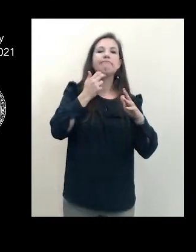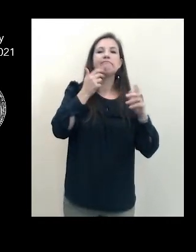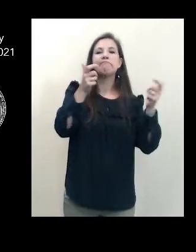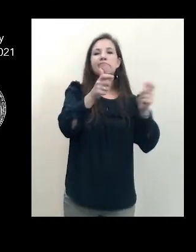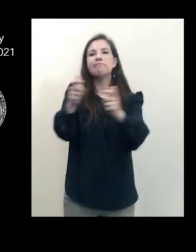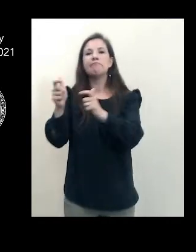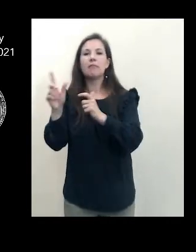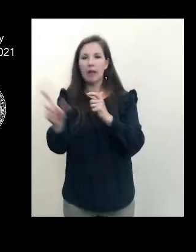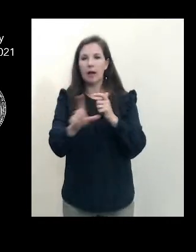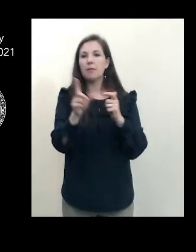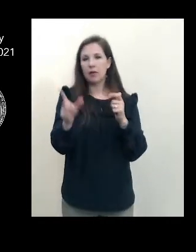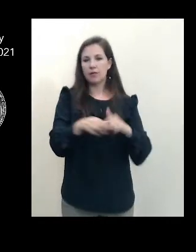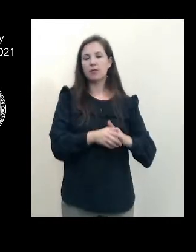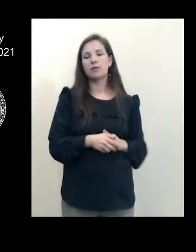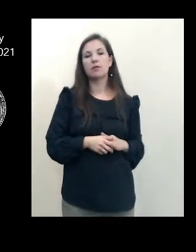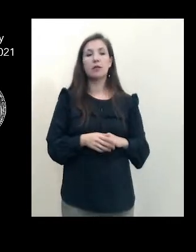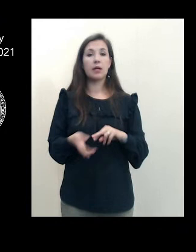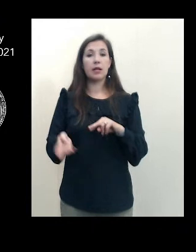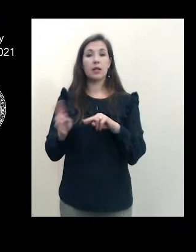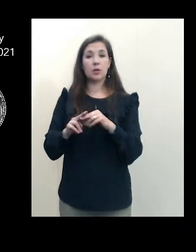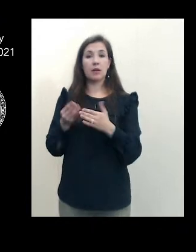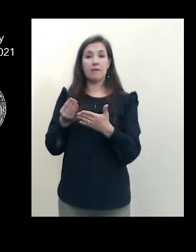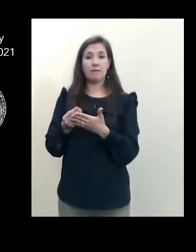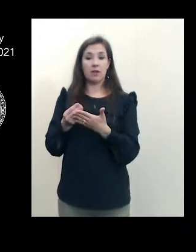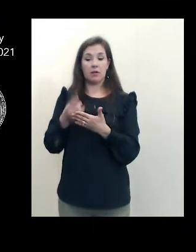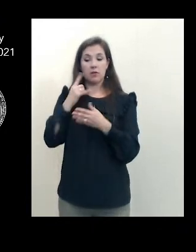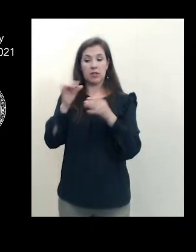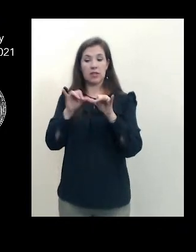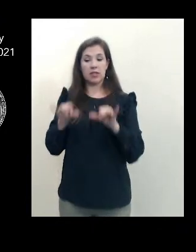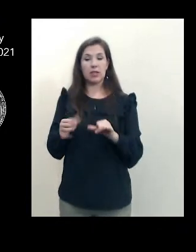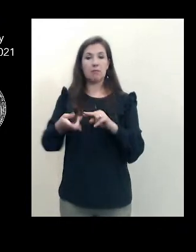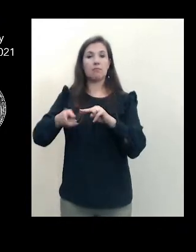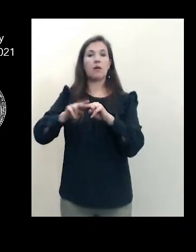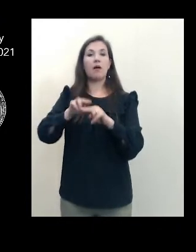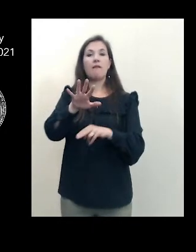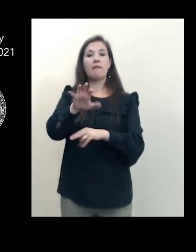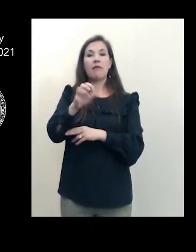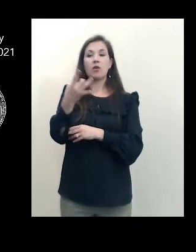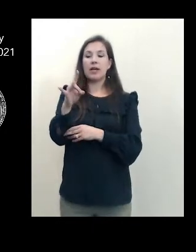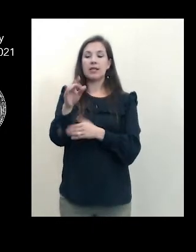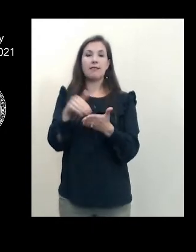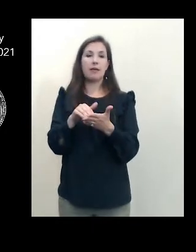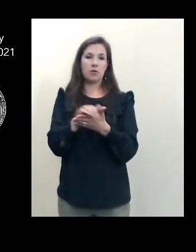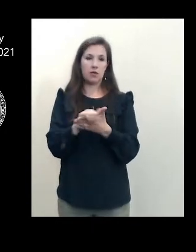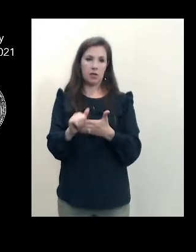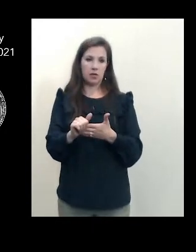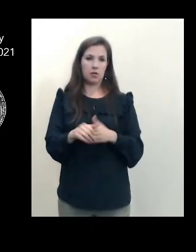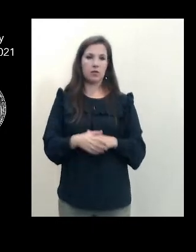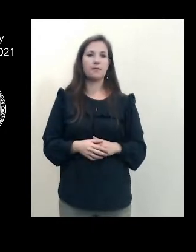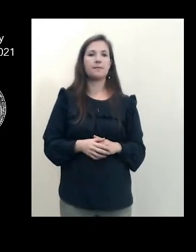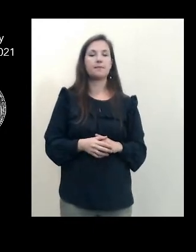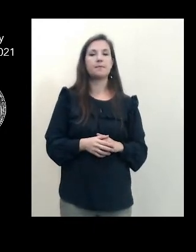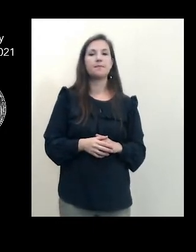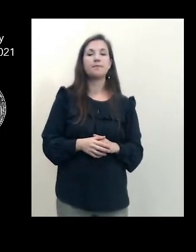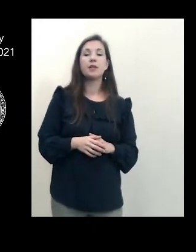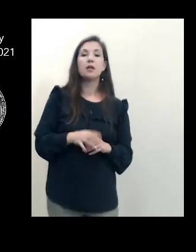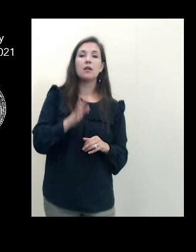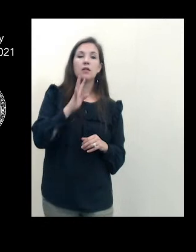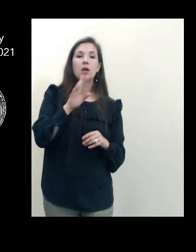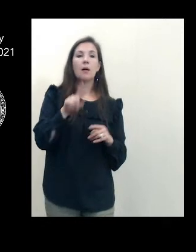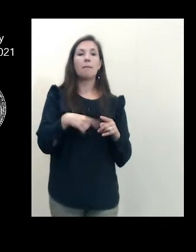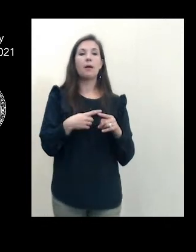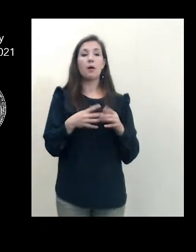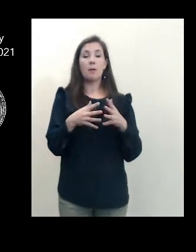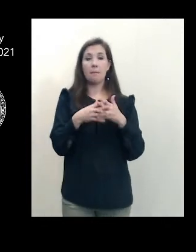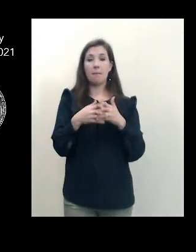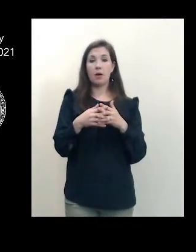libraries. And we're increasing our funding for the system by $518,000. I talked a little bit earlier about the American